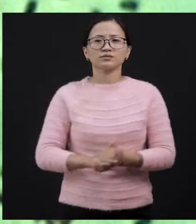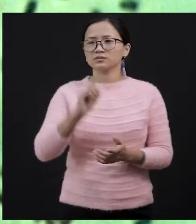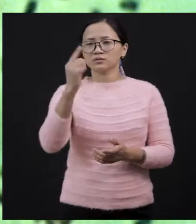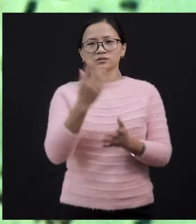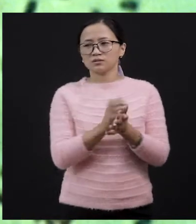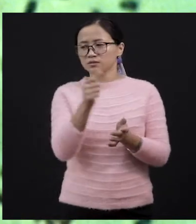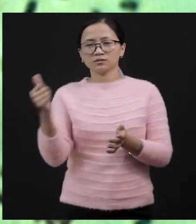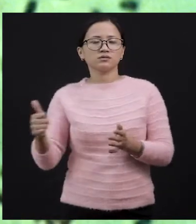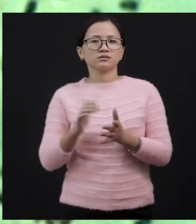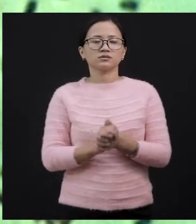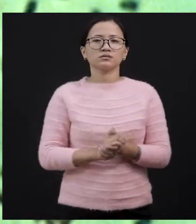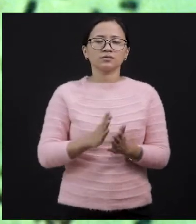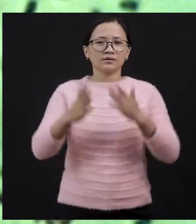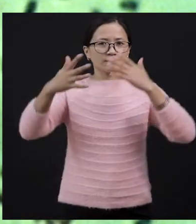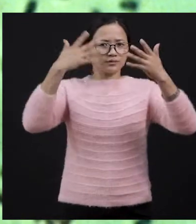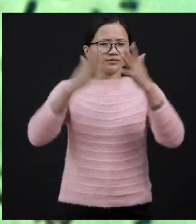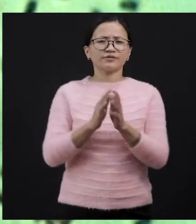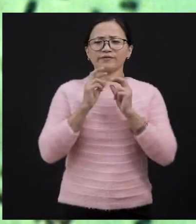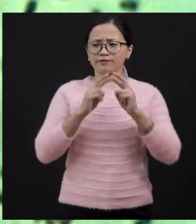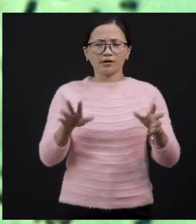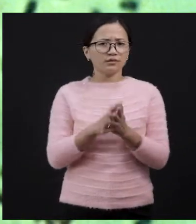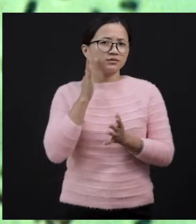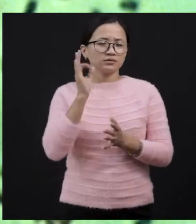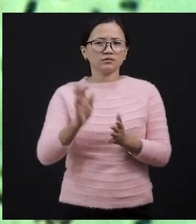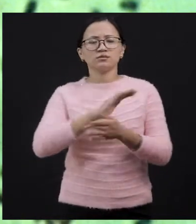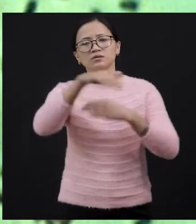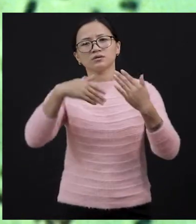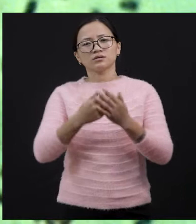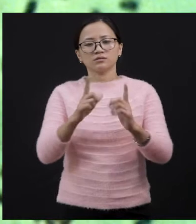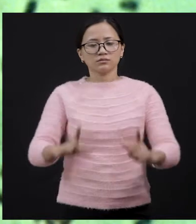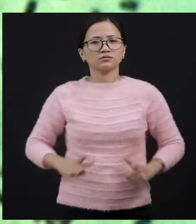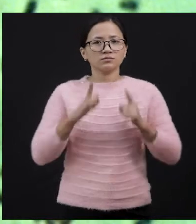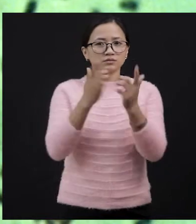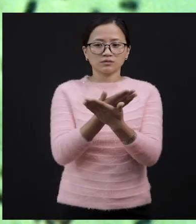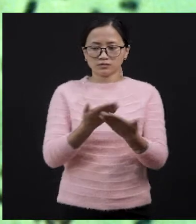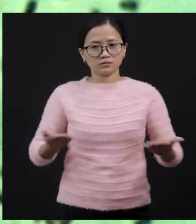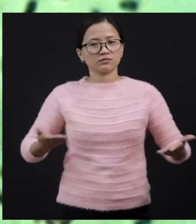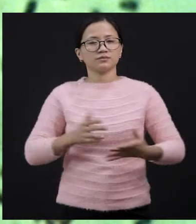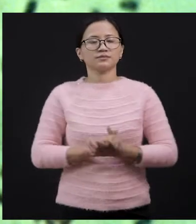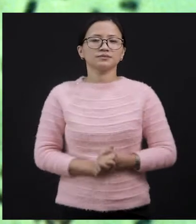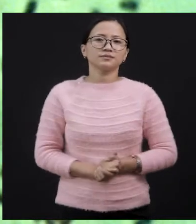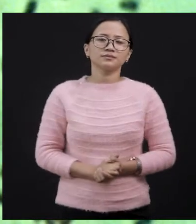another. And air is very important for all living things.